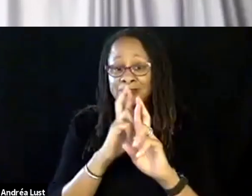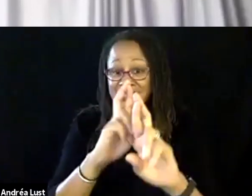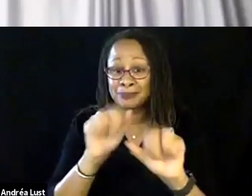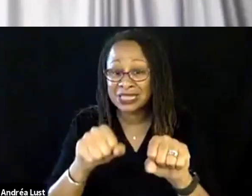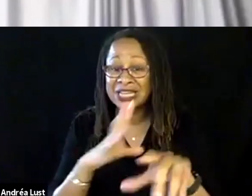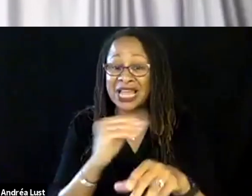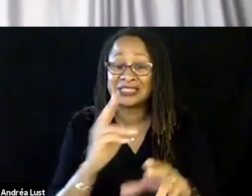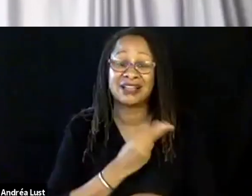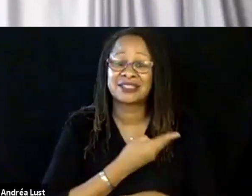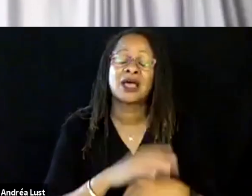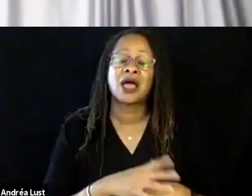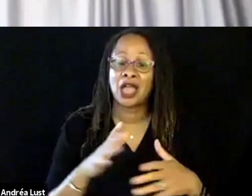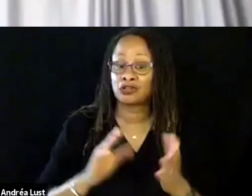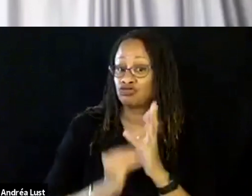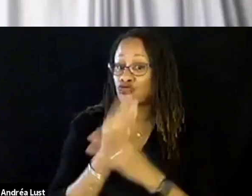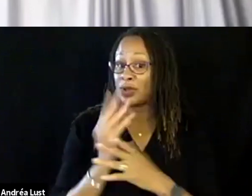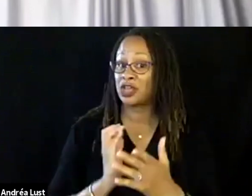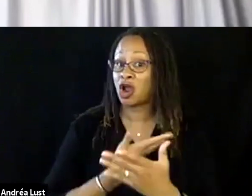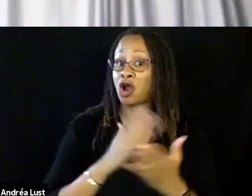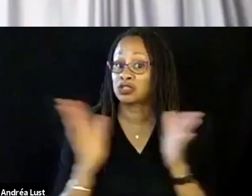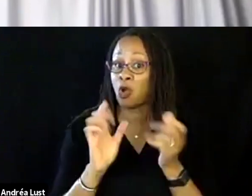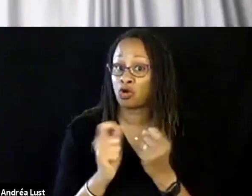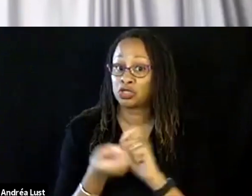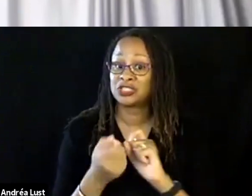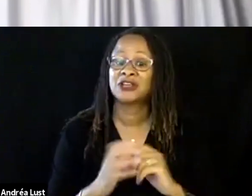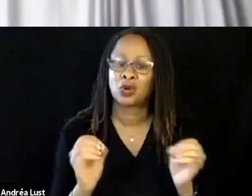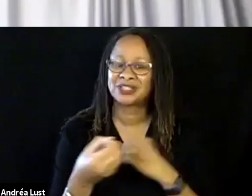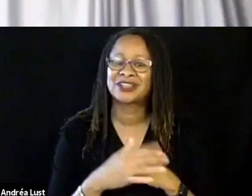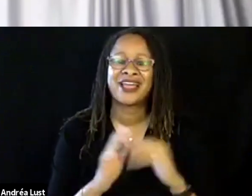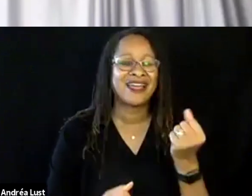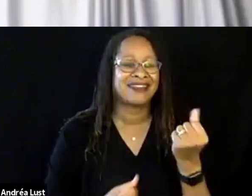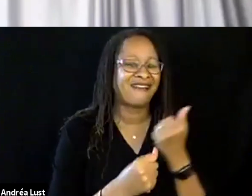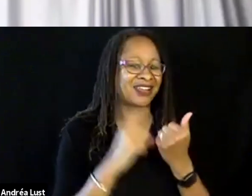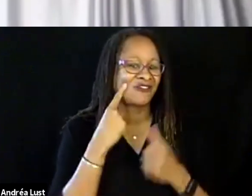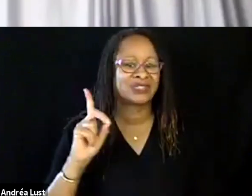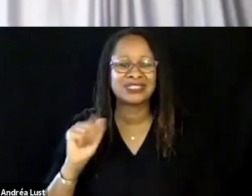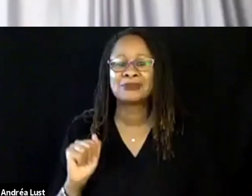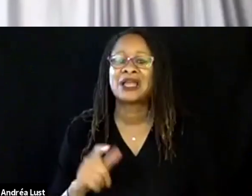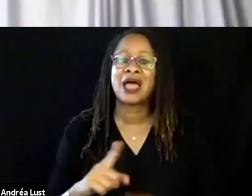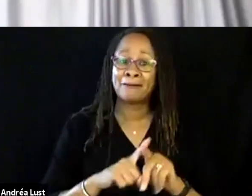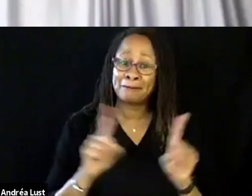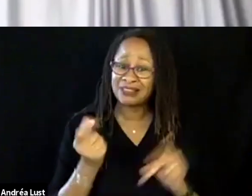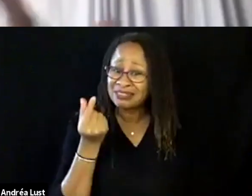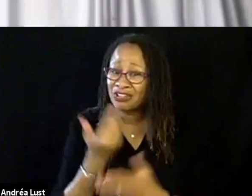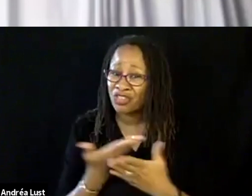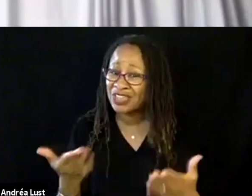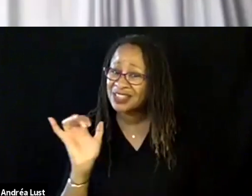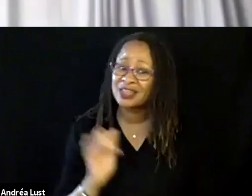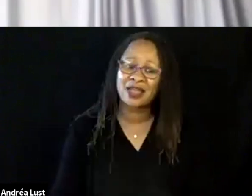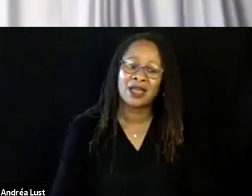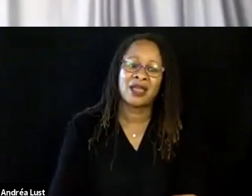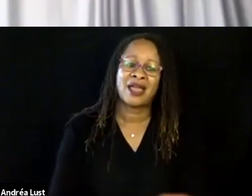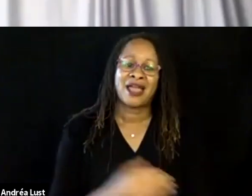us, growing in our small organization and really advocating for disability. But just the little things like having